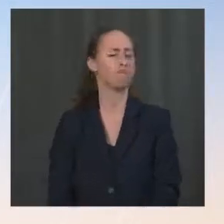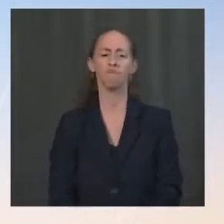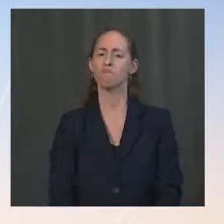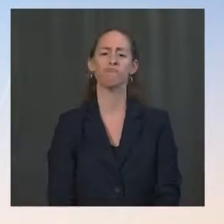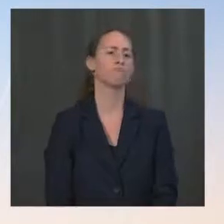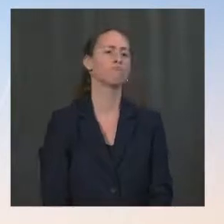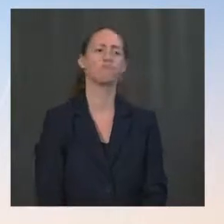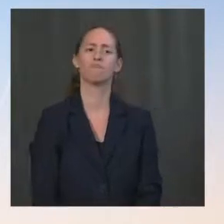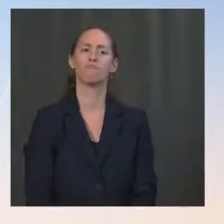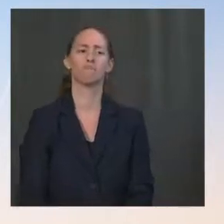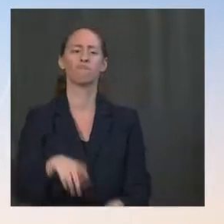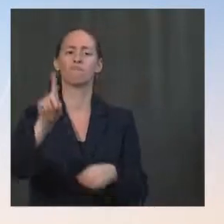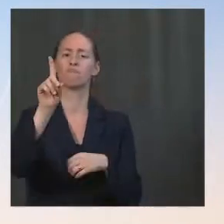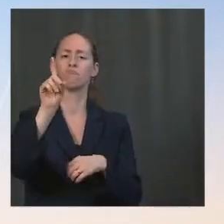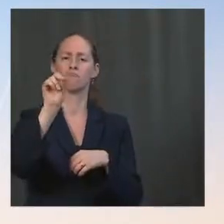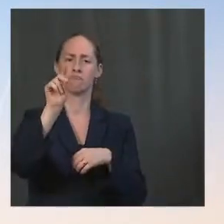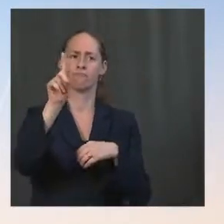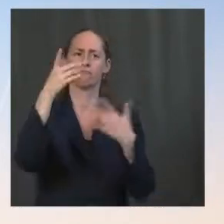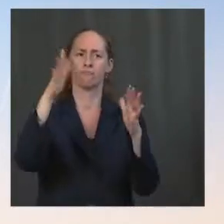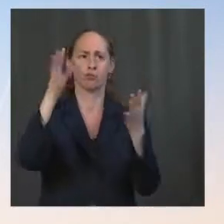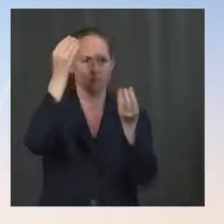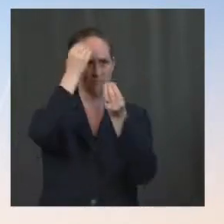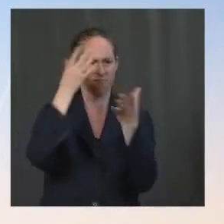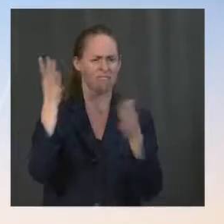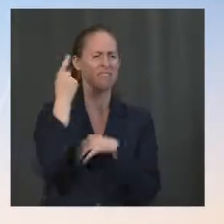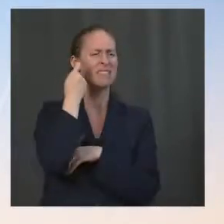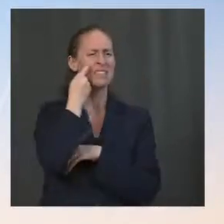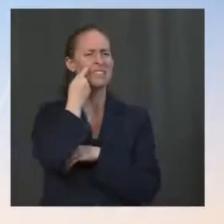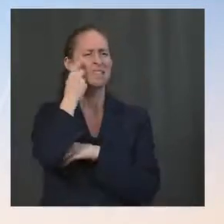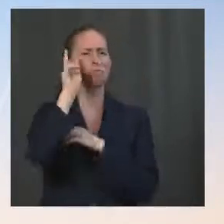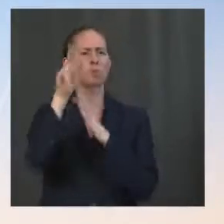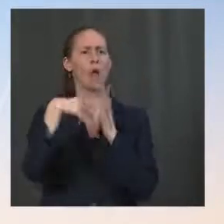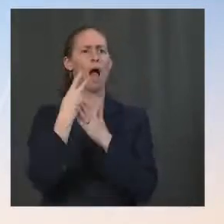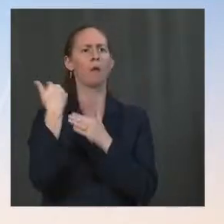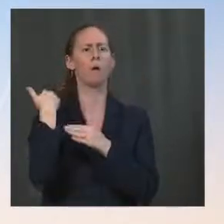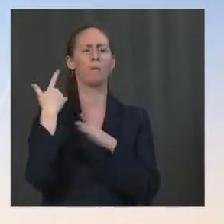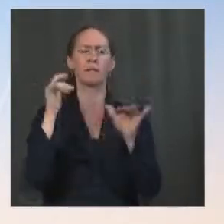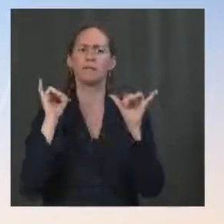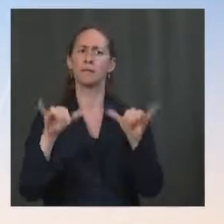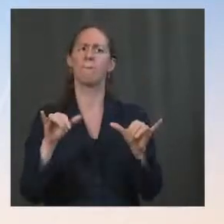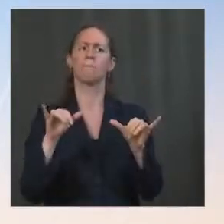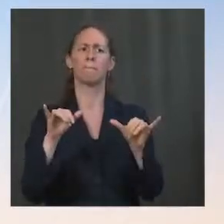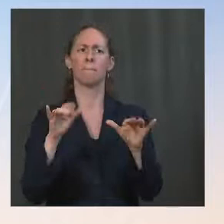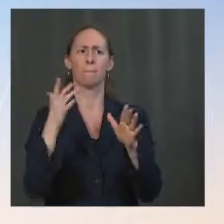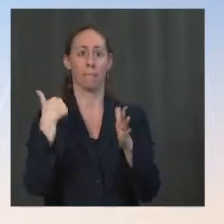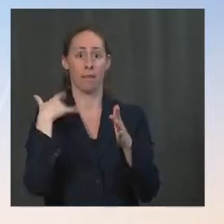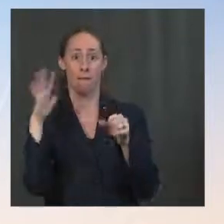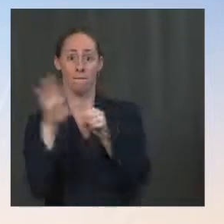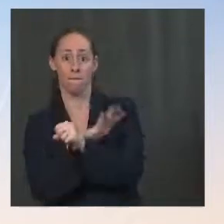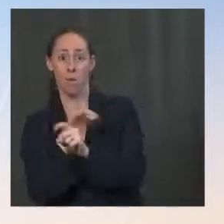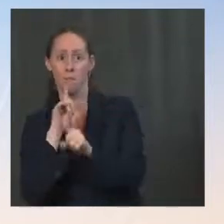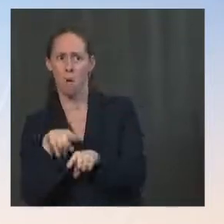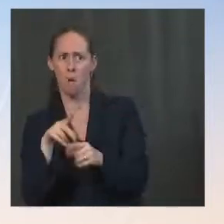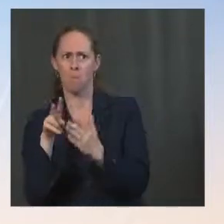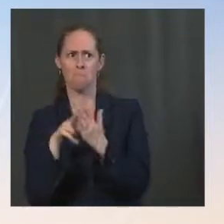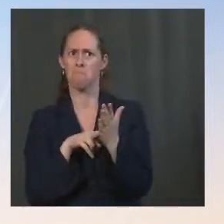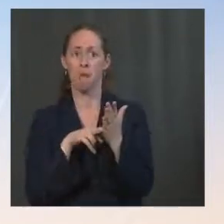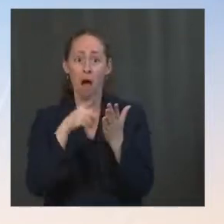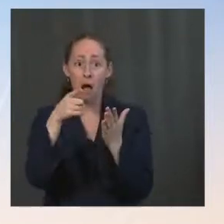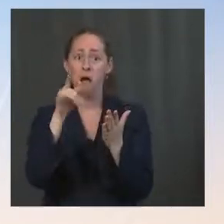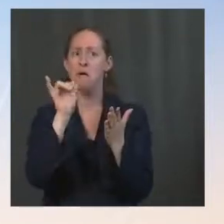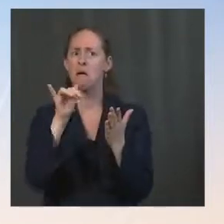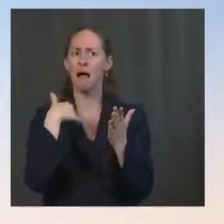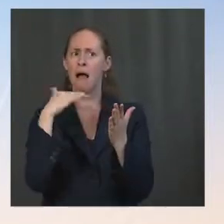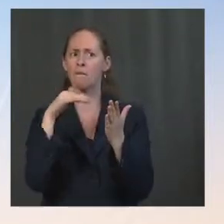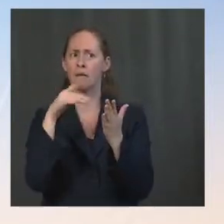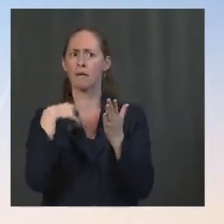update about 2 hours ago on the retrograde process. I have not obviously seen that reporting, and I'm happy to talk to them about it after, but